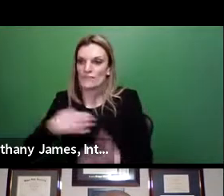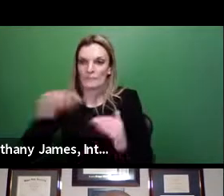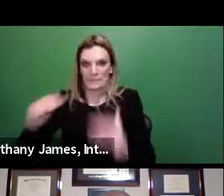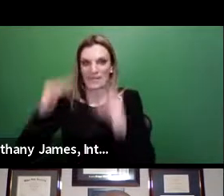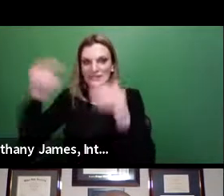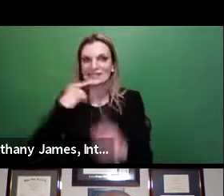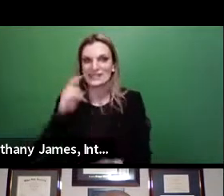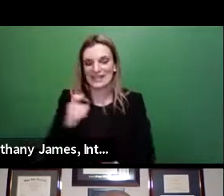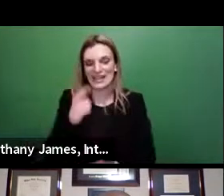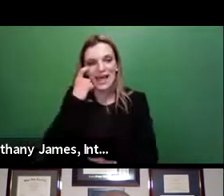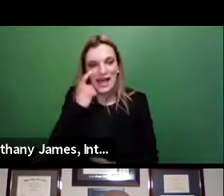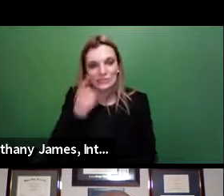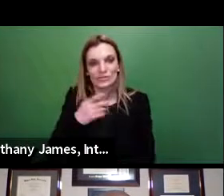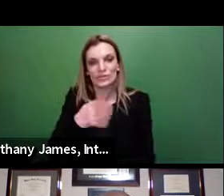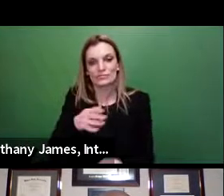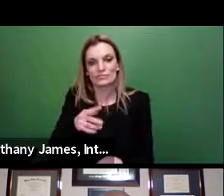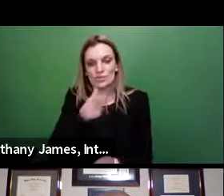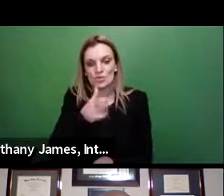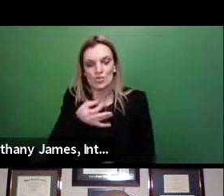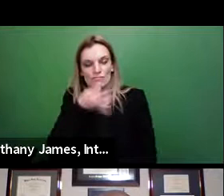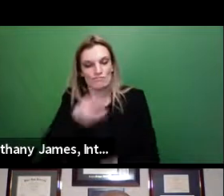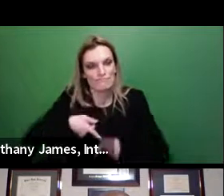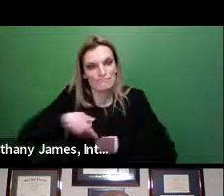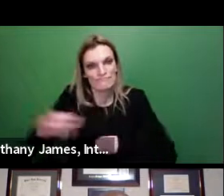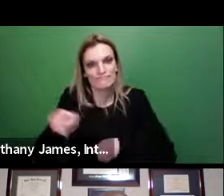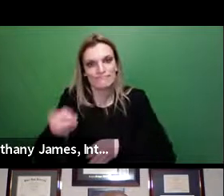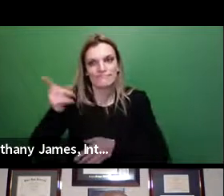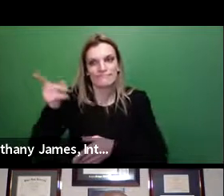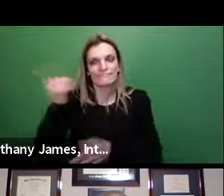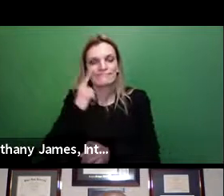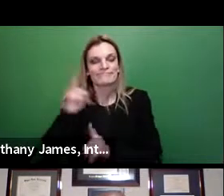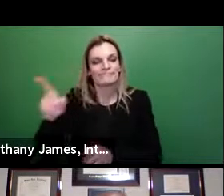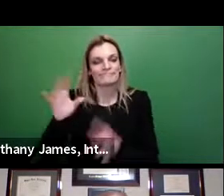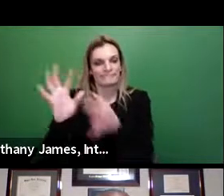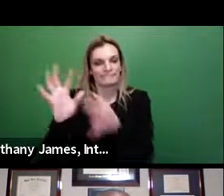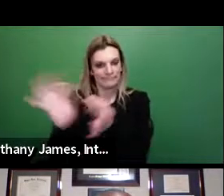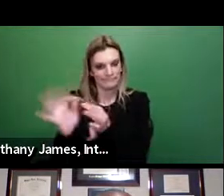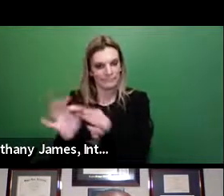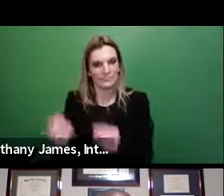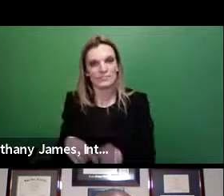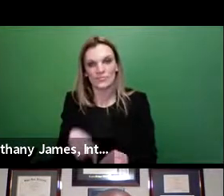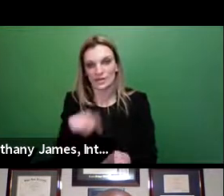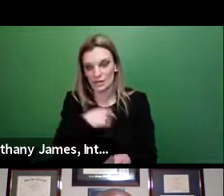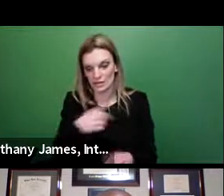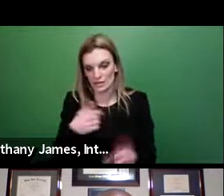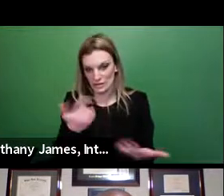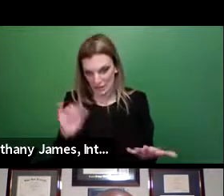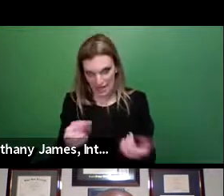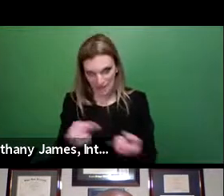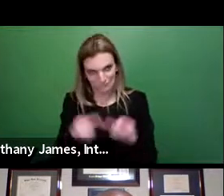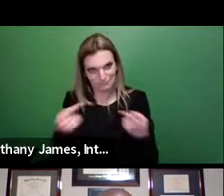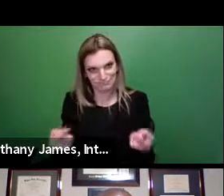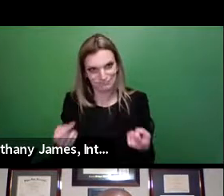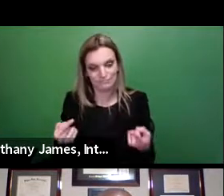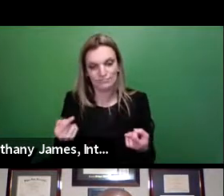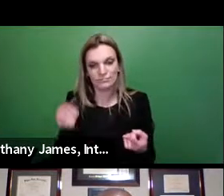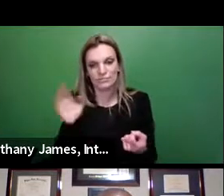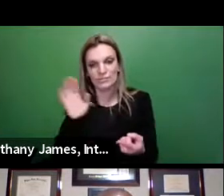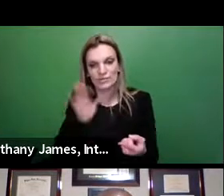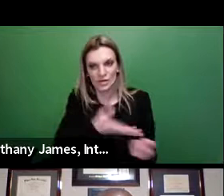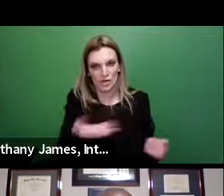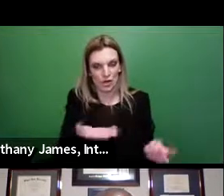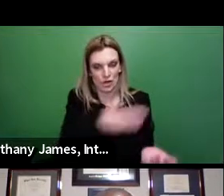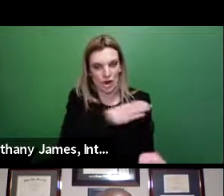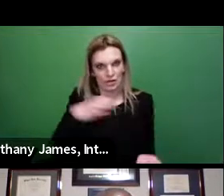expert witness standard should be applied when those requests were made. That, of course, is contrary to this court's, this